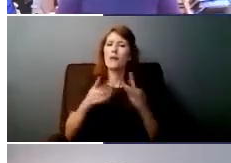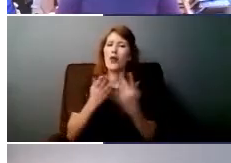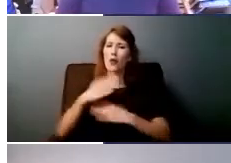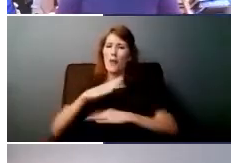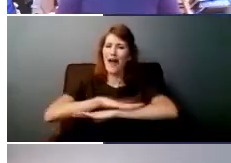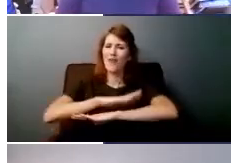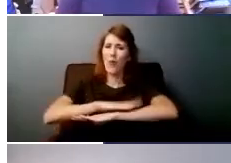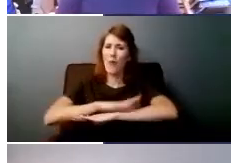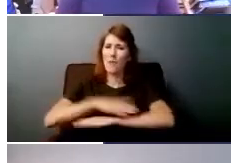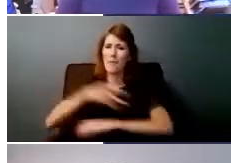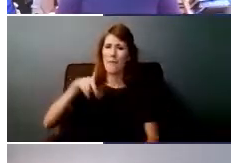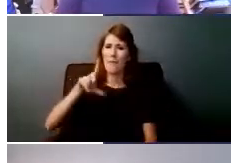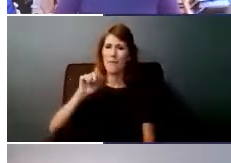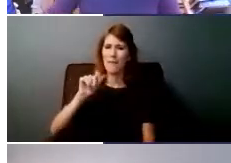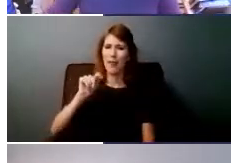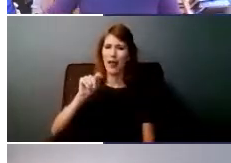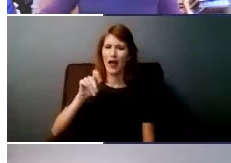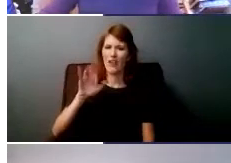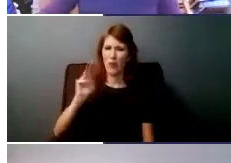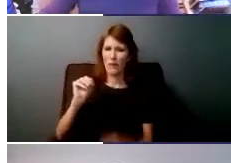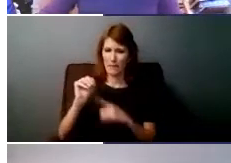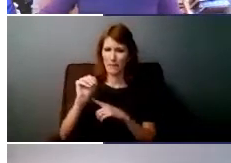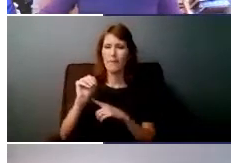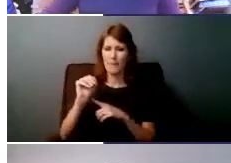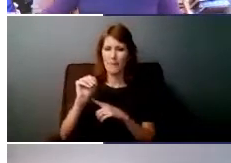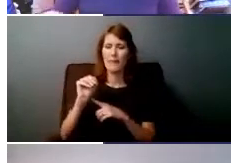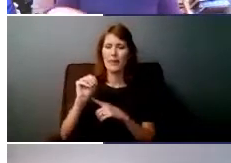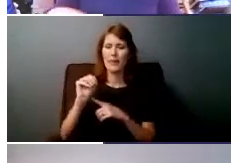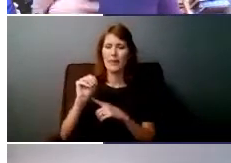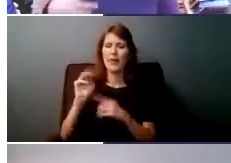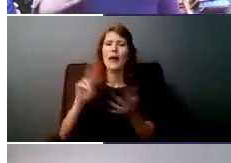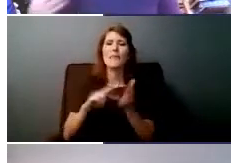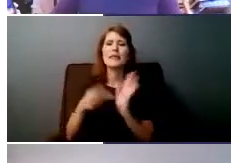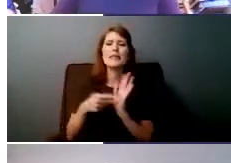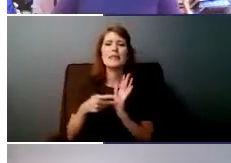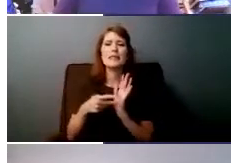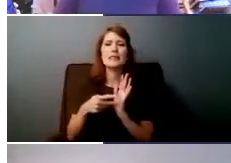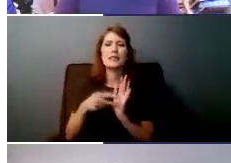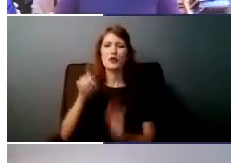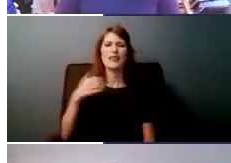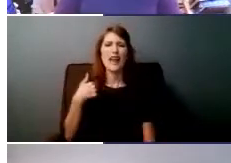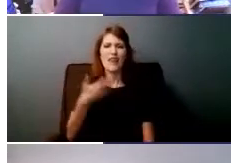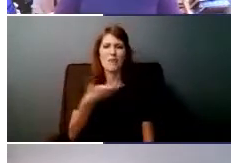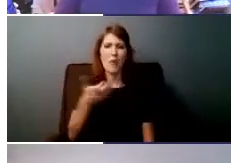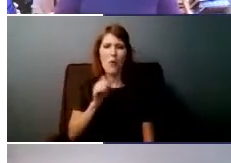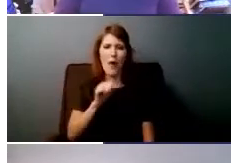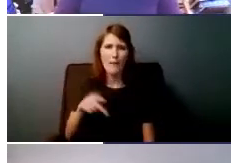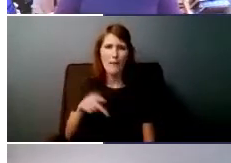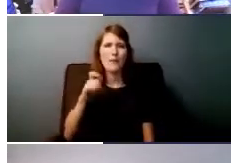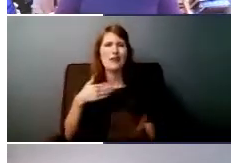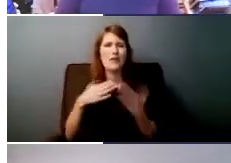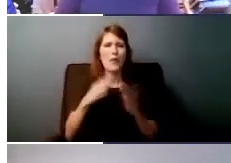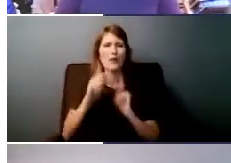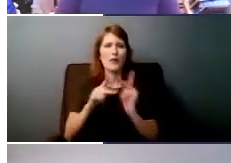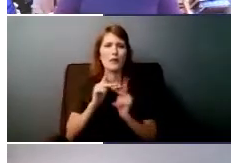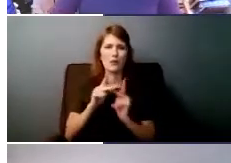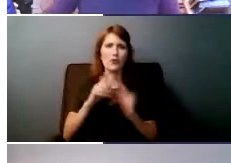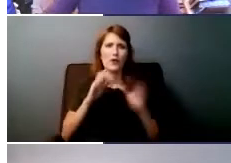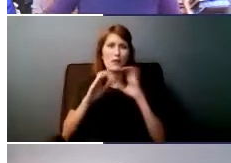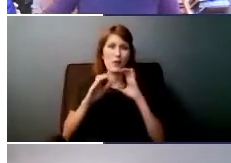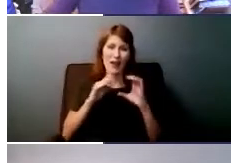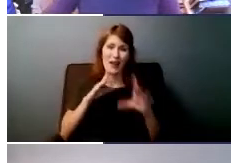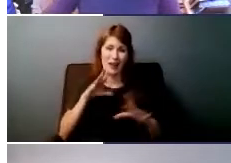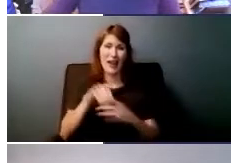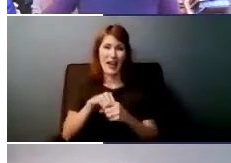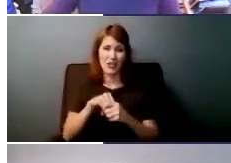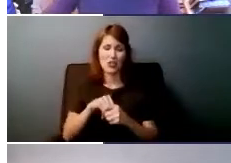platform enablement, you have to have the mobile app. You have to have ways for people to communicate and engage.